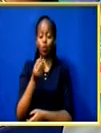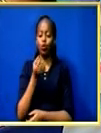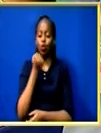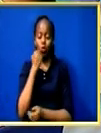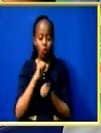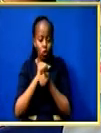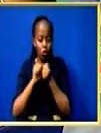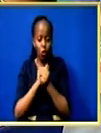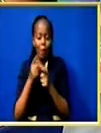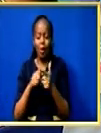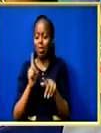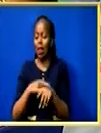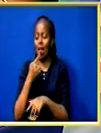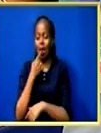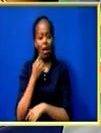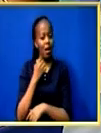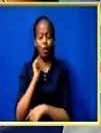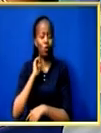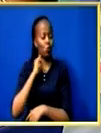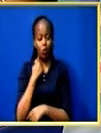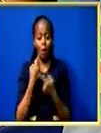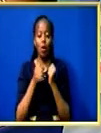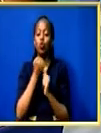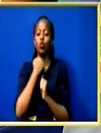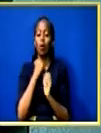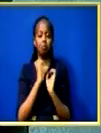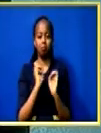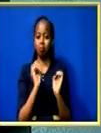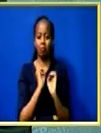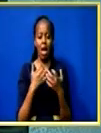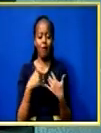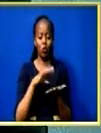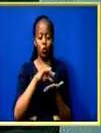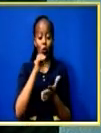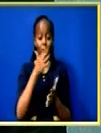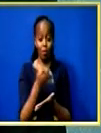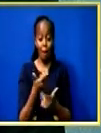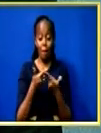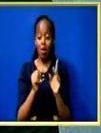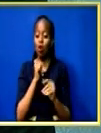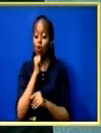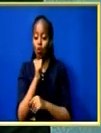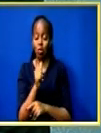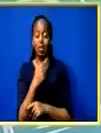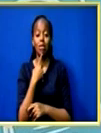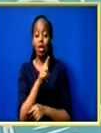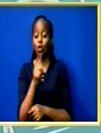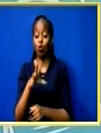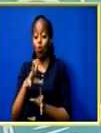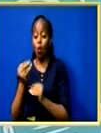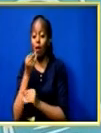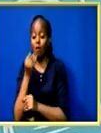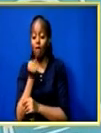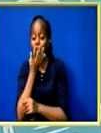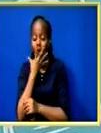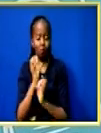when you taste them and you taste them, yeah, they're salty. Some salt in them. But I'm not telling you to go and eat flowers. I'm